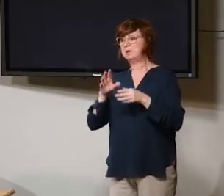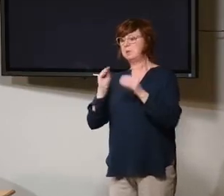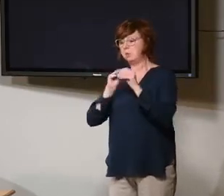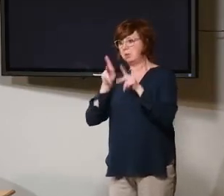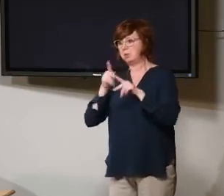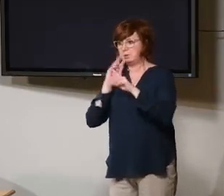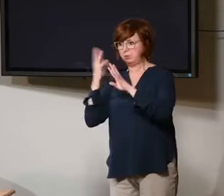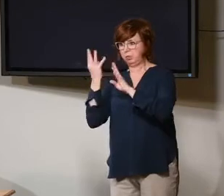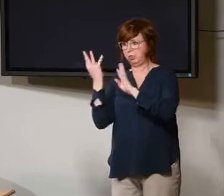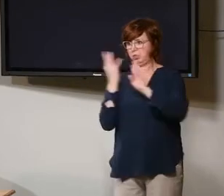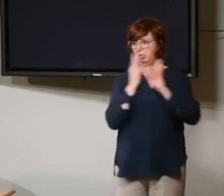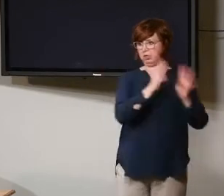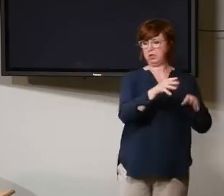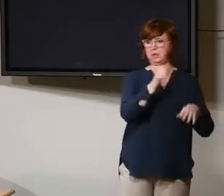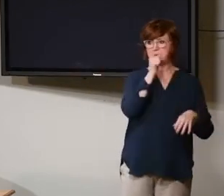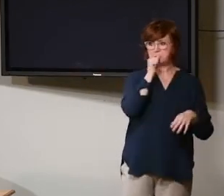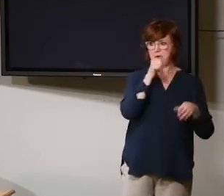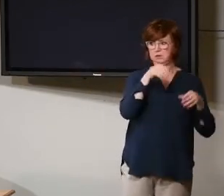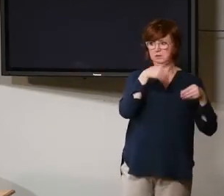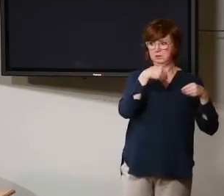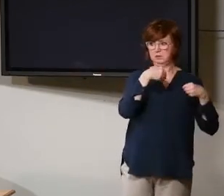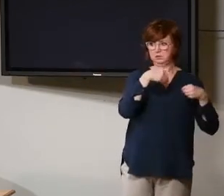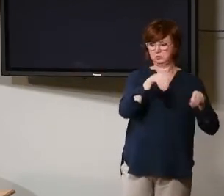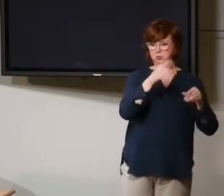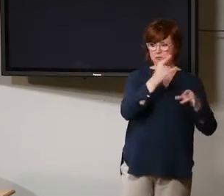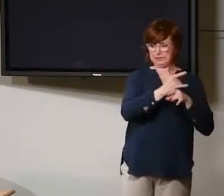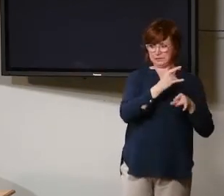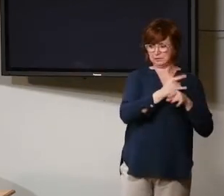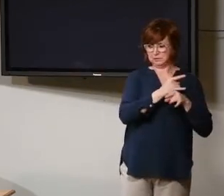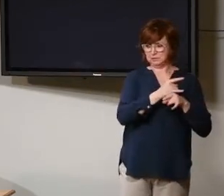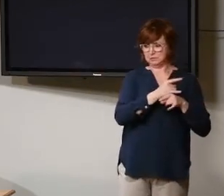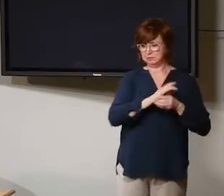people into private liquor stores that we have.